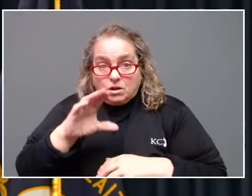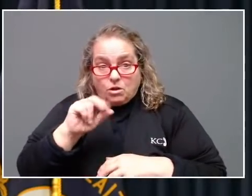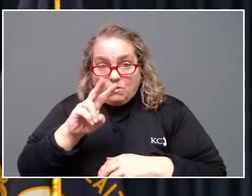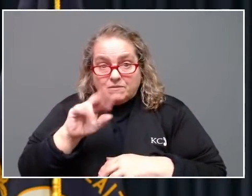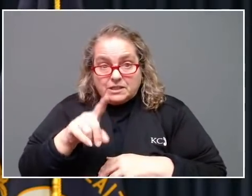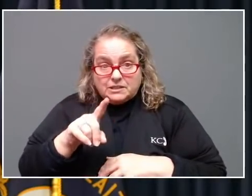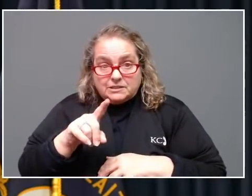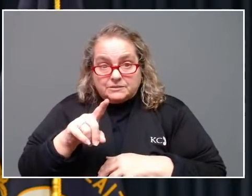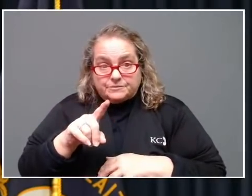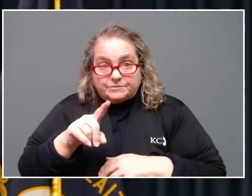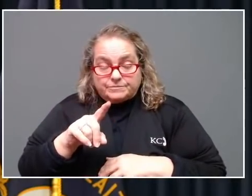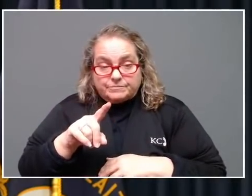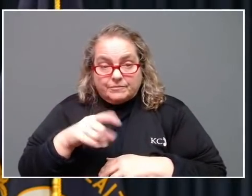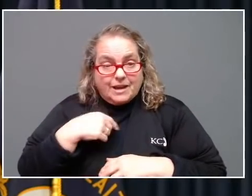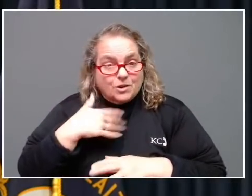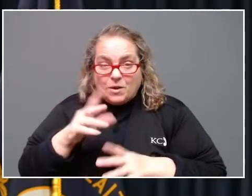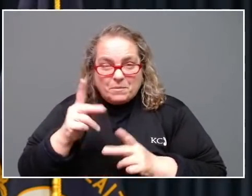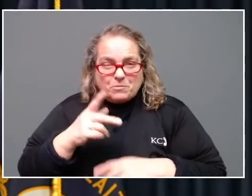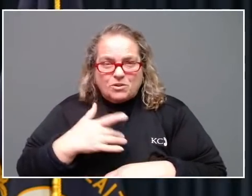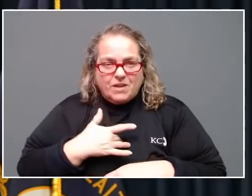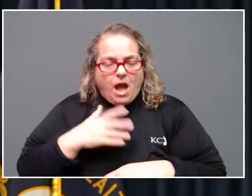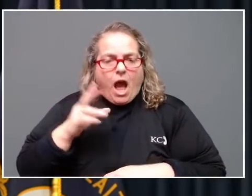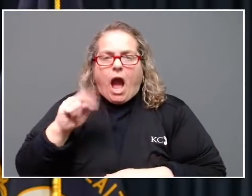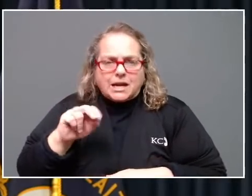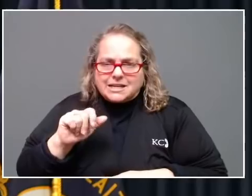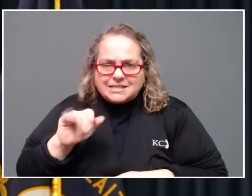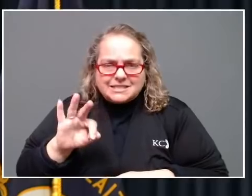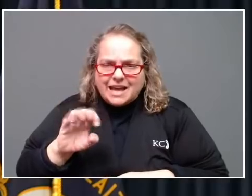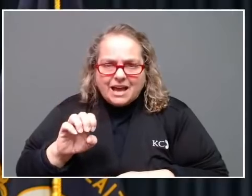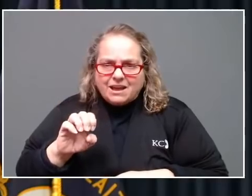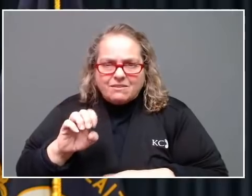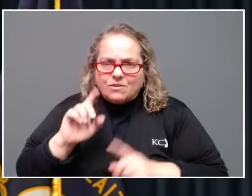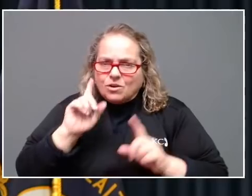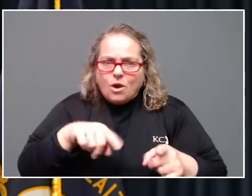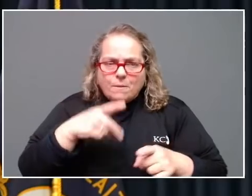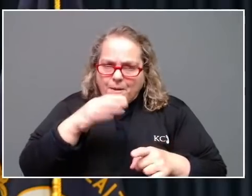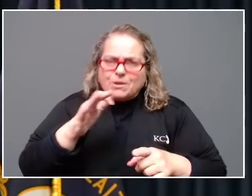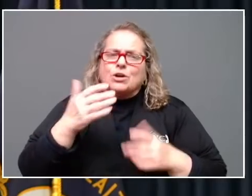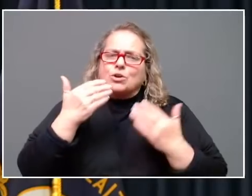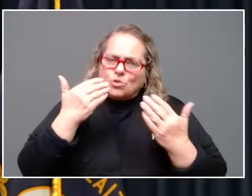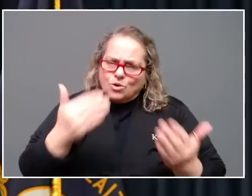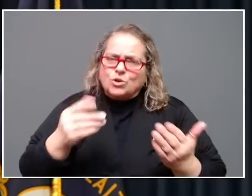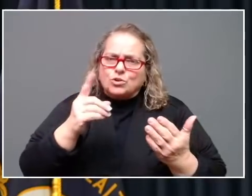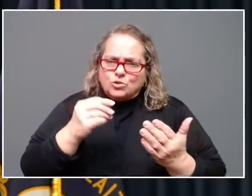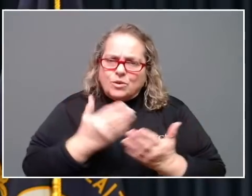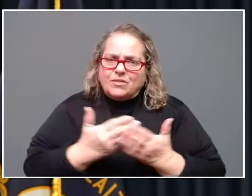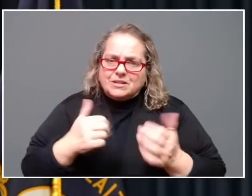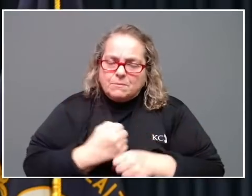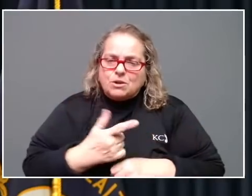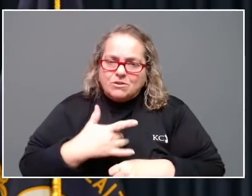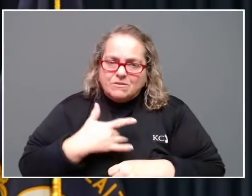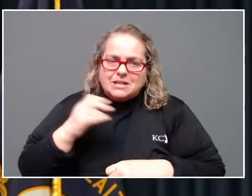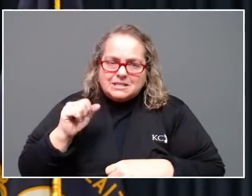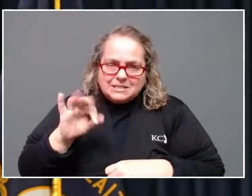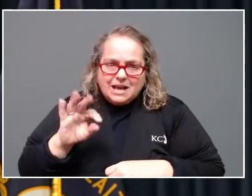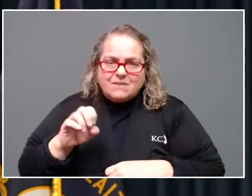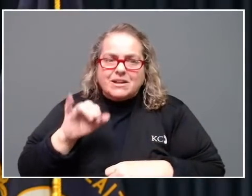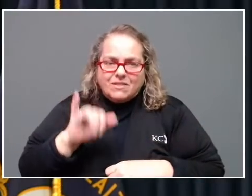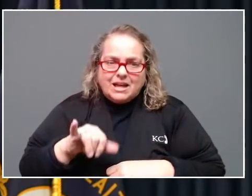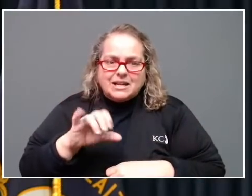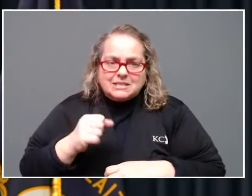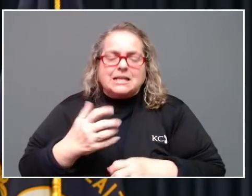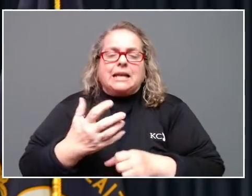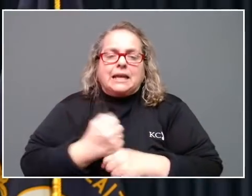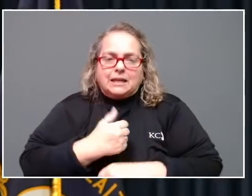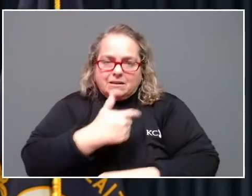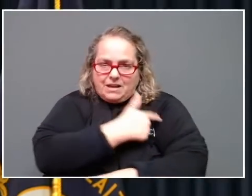don't want people to feel unsafe going into public. I want them to do the things that make them safer. And that is getting vaccinated,